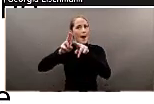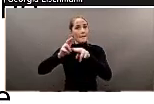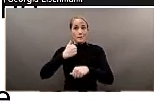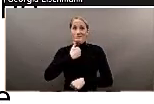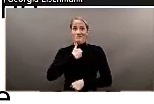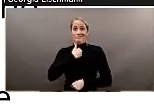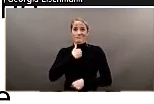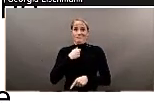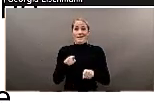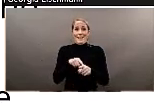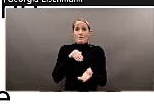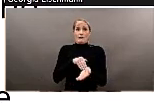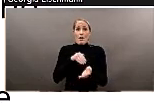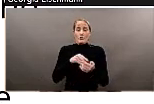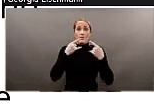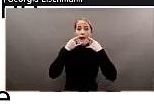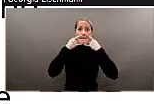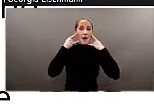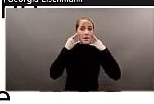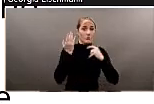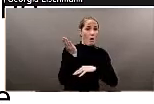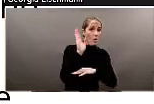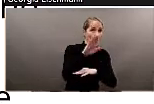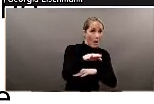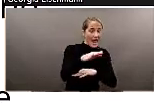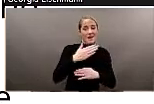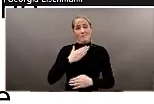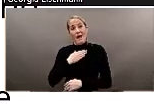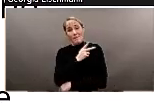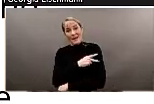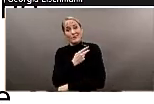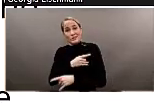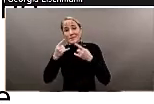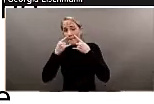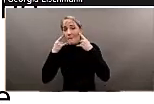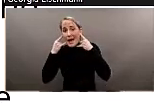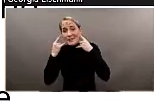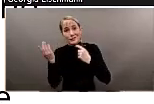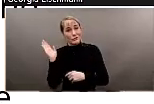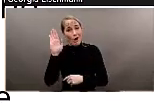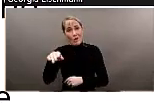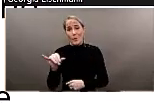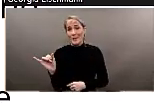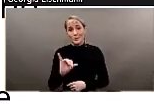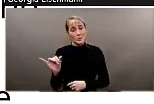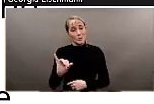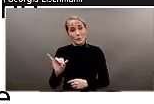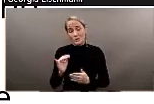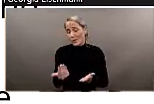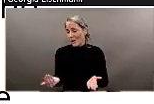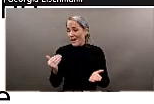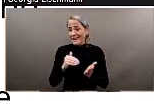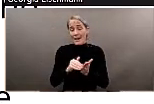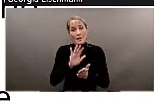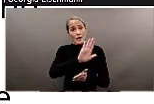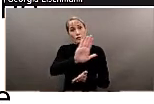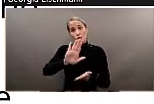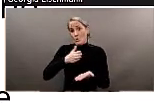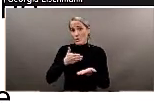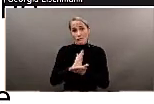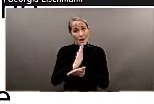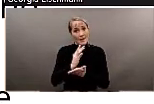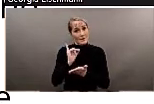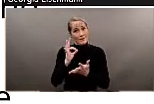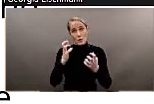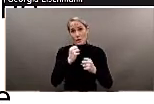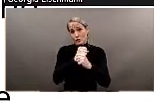this when I work clinically. My patients wear masks in certain settings. And so I think that's really important for you to consider and feel comfortable doing that. It's your